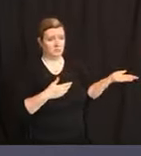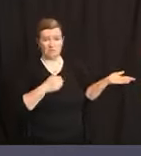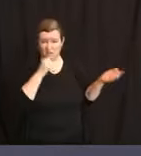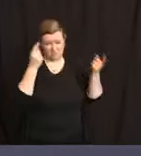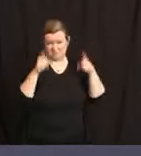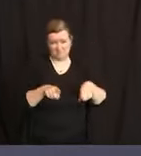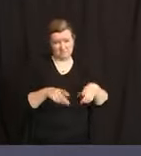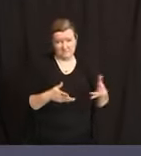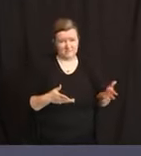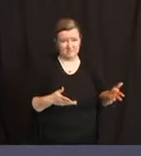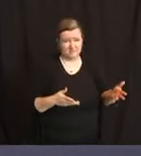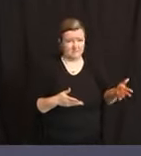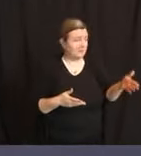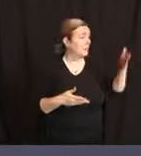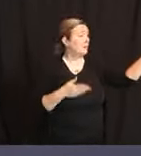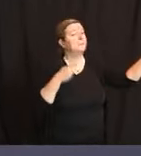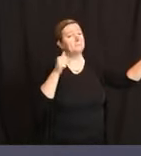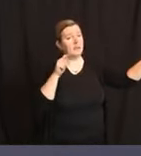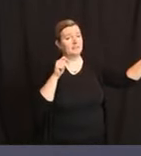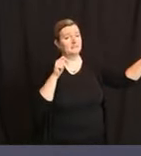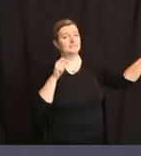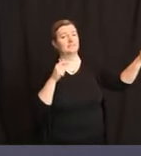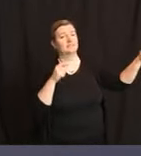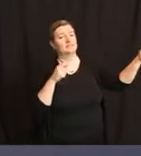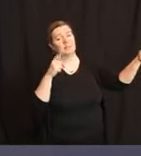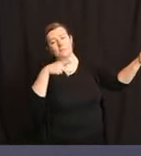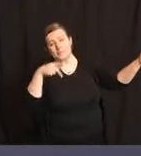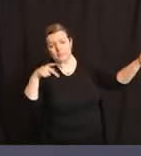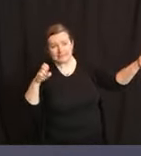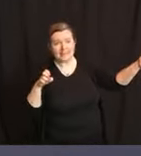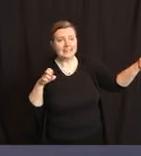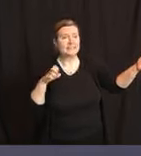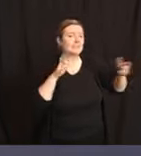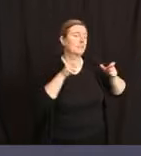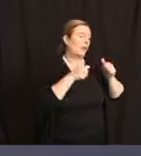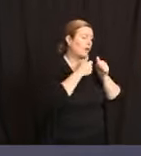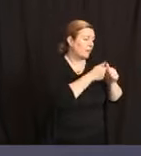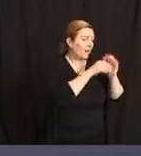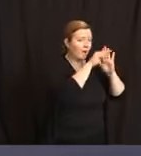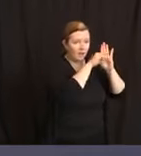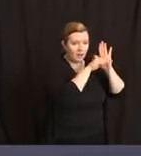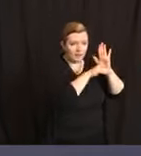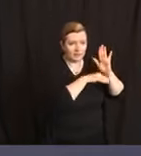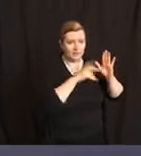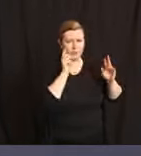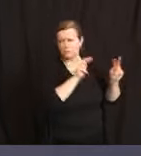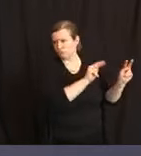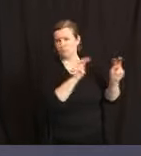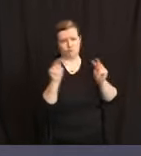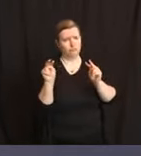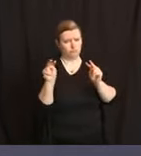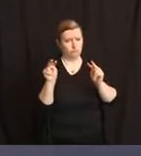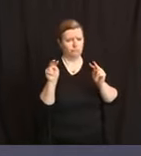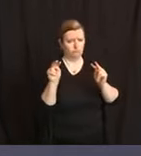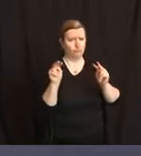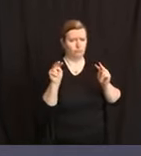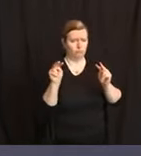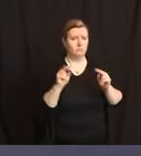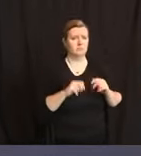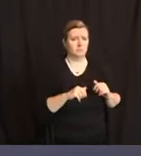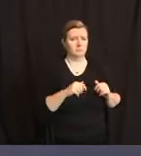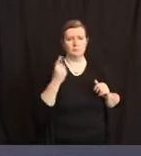and your squad on PPE and compliance and other matters. I know you'll be on full alert, and colleagues, as you always are